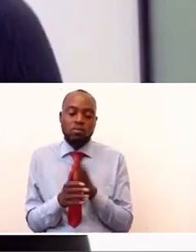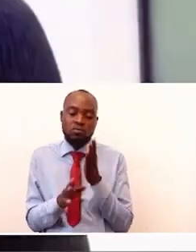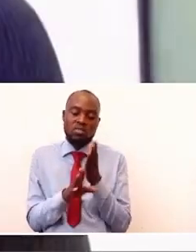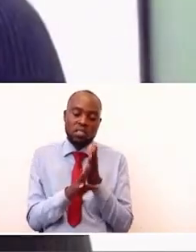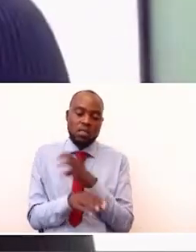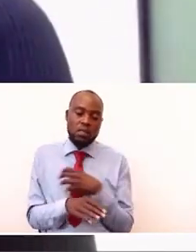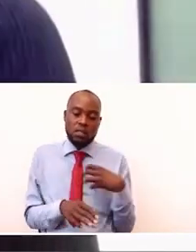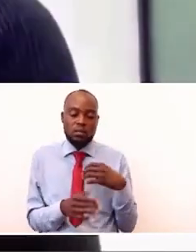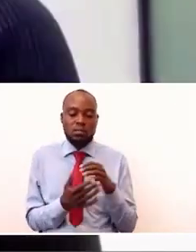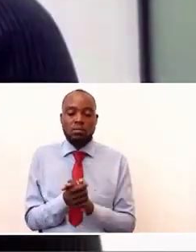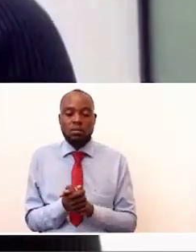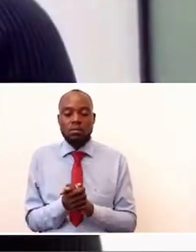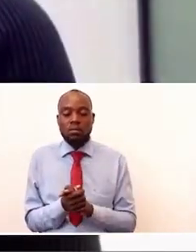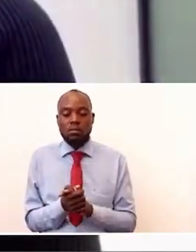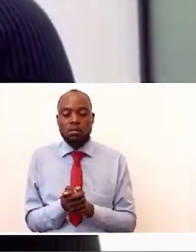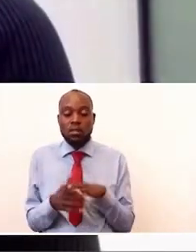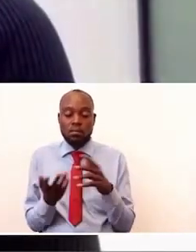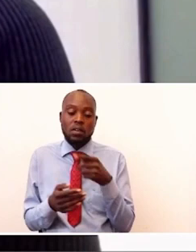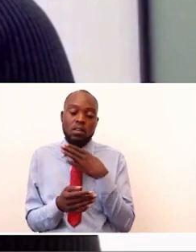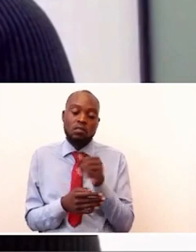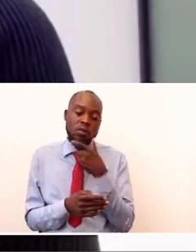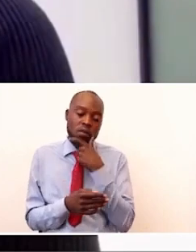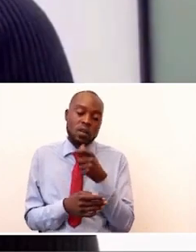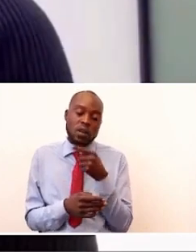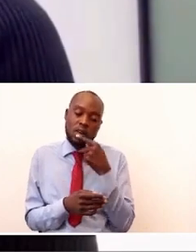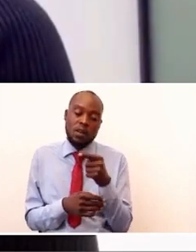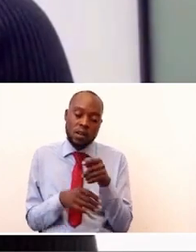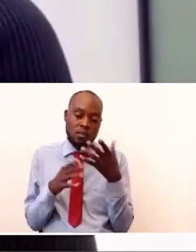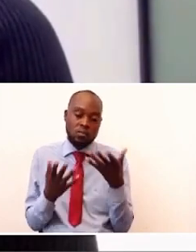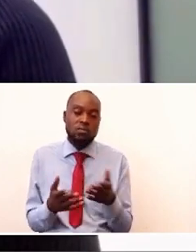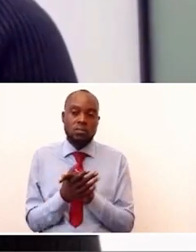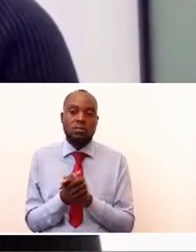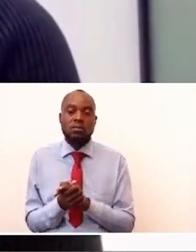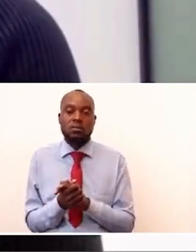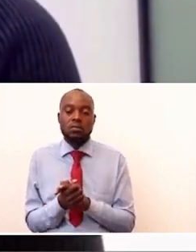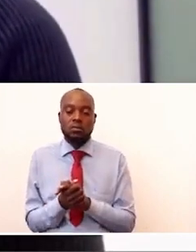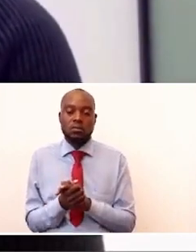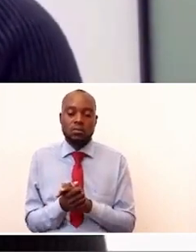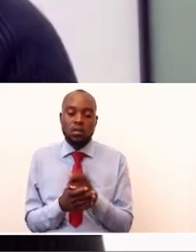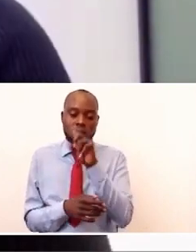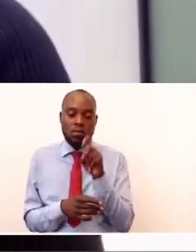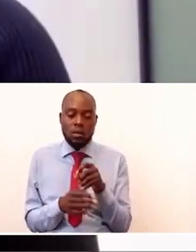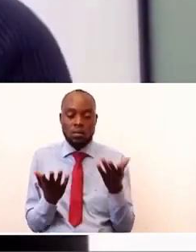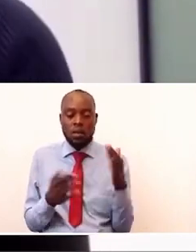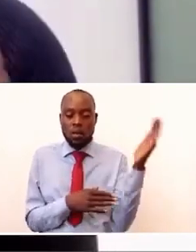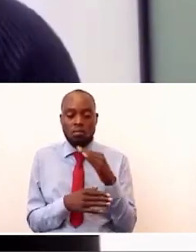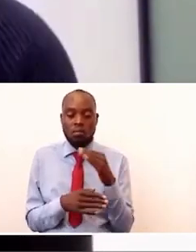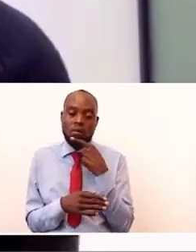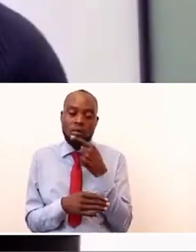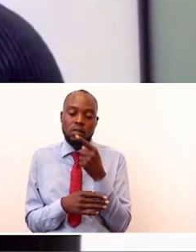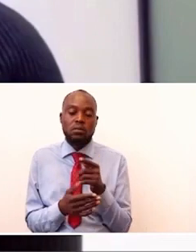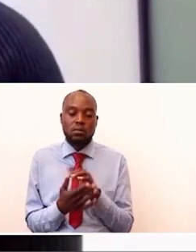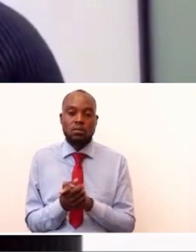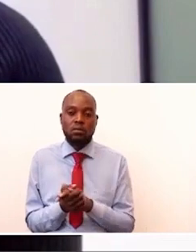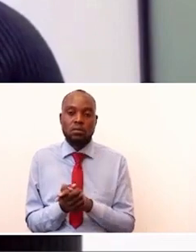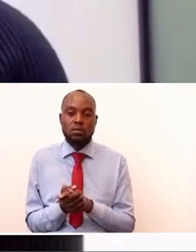My final question that I would maybe want to answer would be, I think the question that came up was on all these regulations